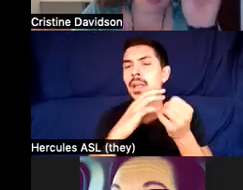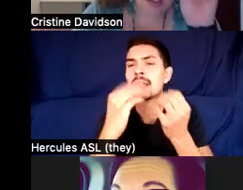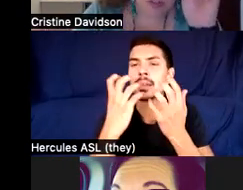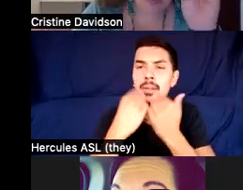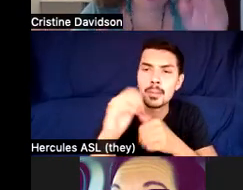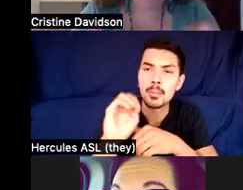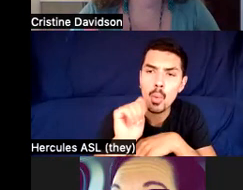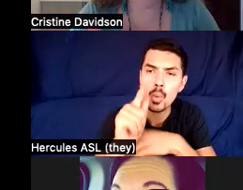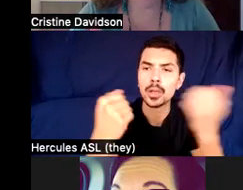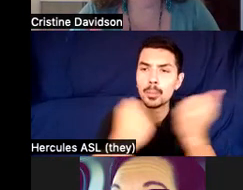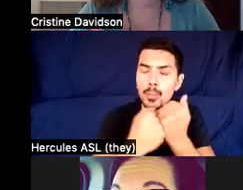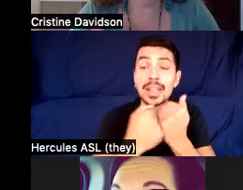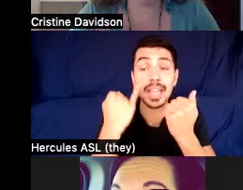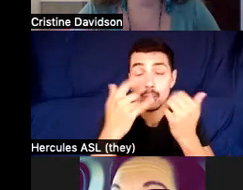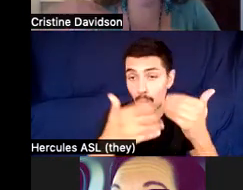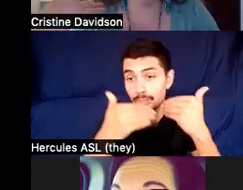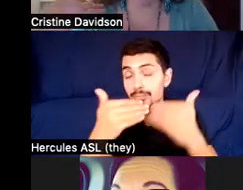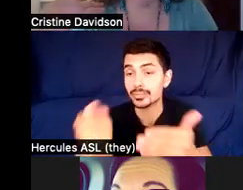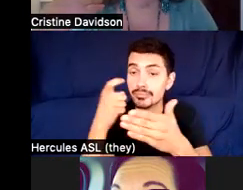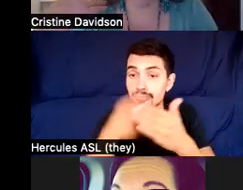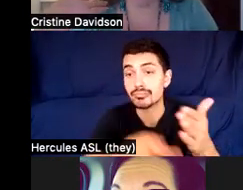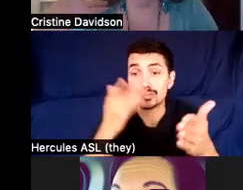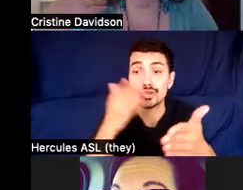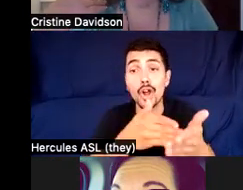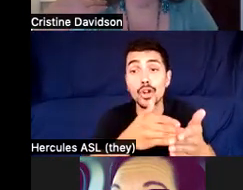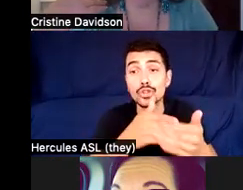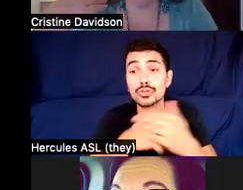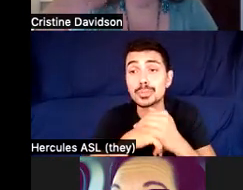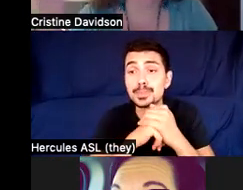Yeah. So if she were to move forward, and then